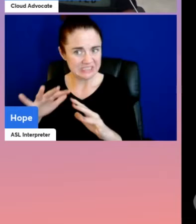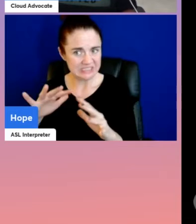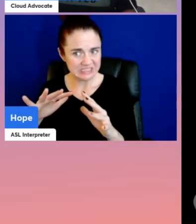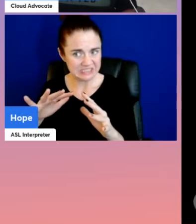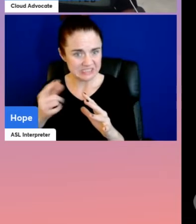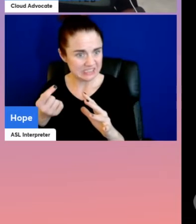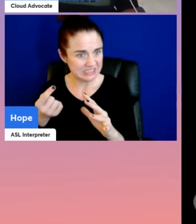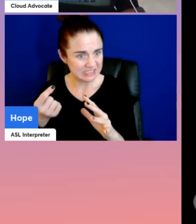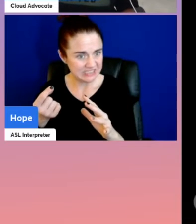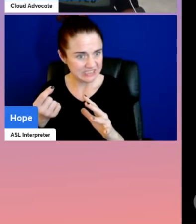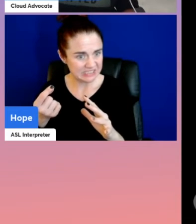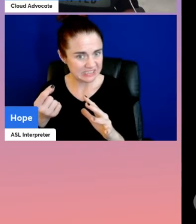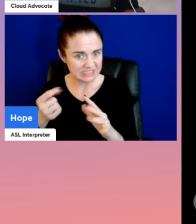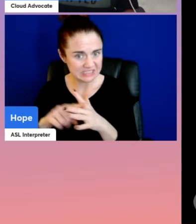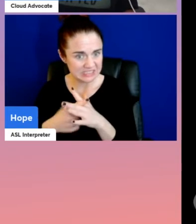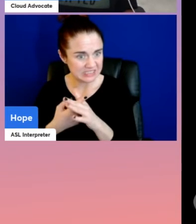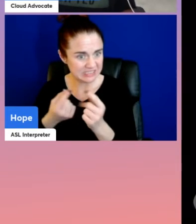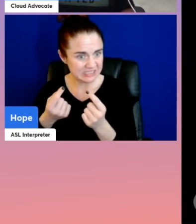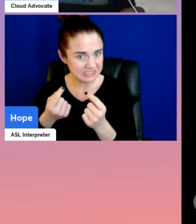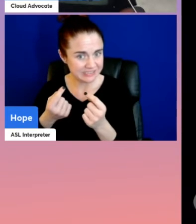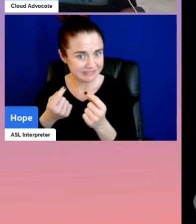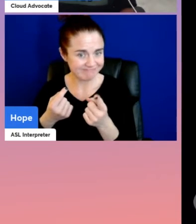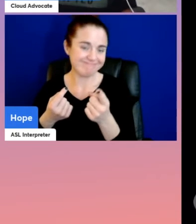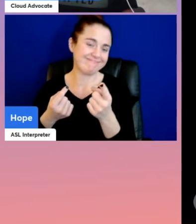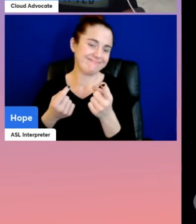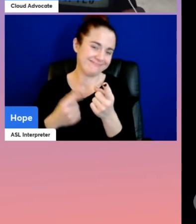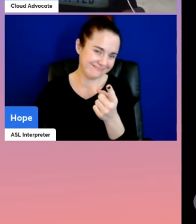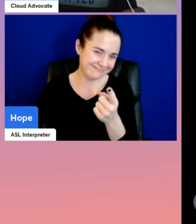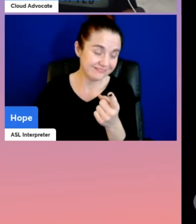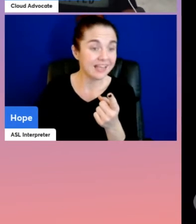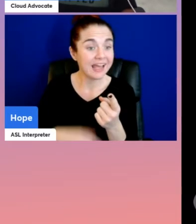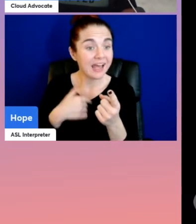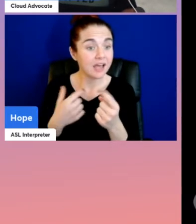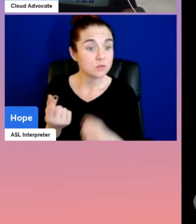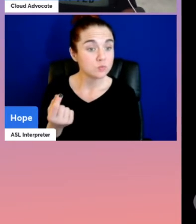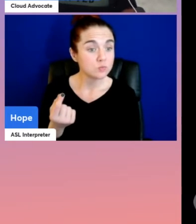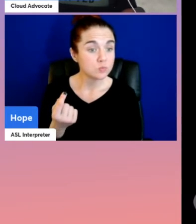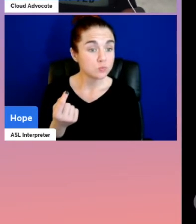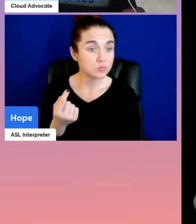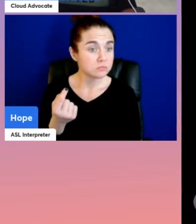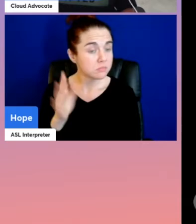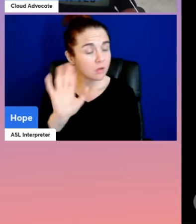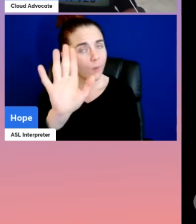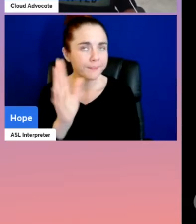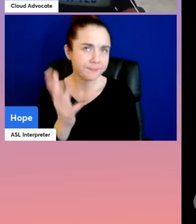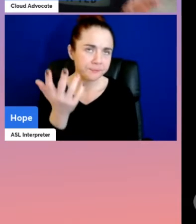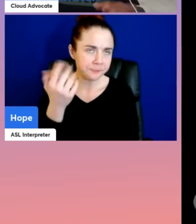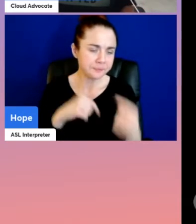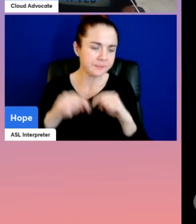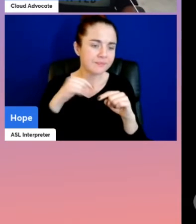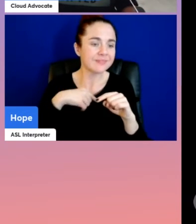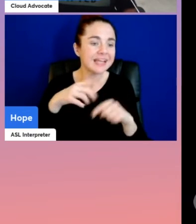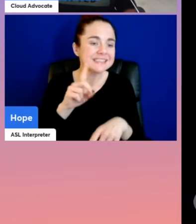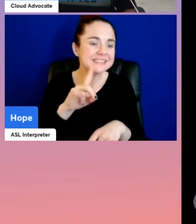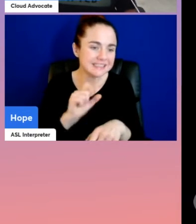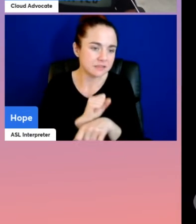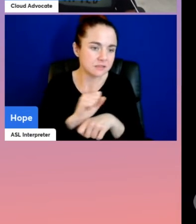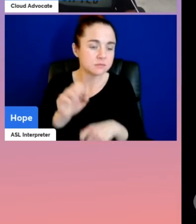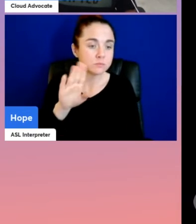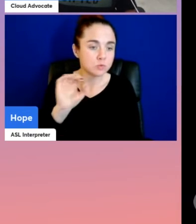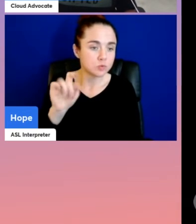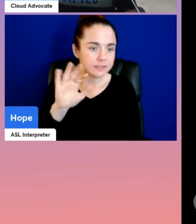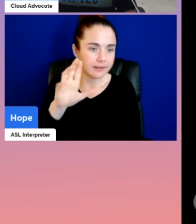start? So I did take a Terraform boot camp, which I thought